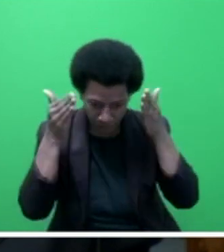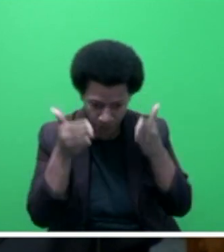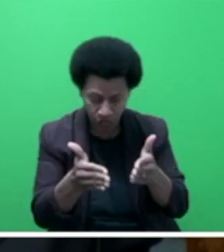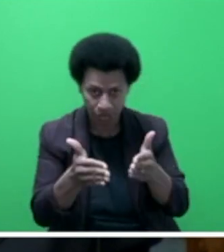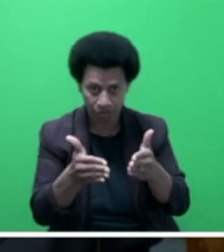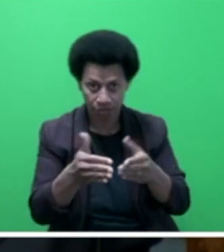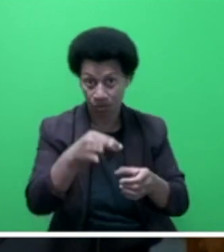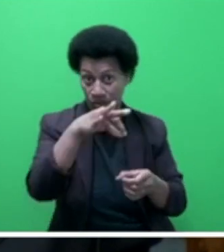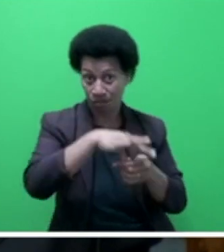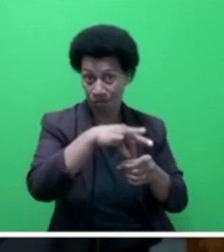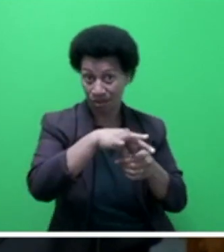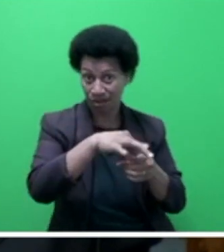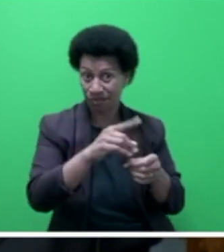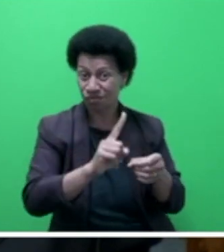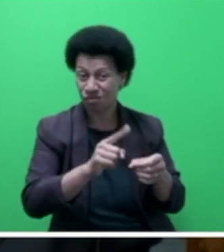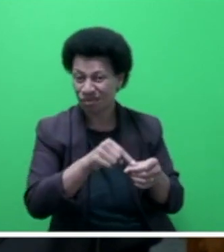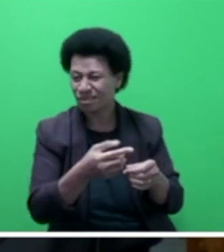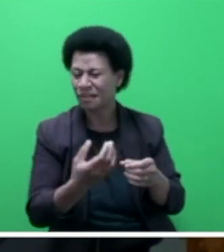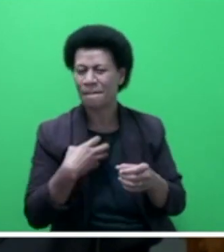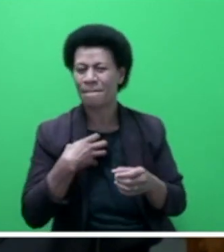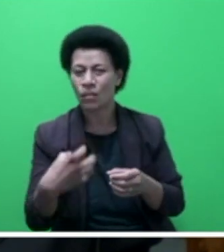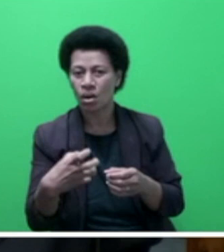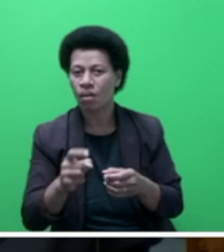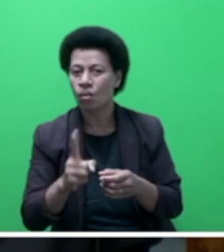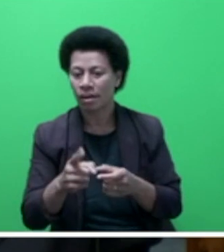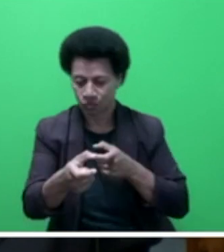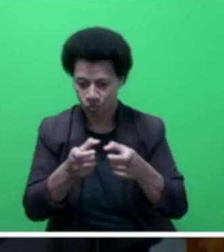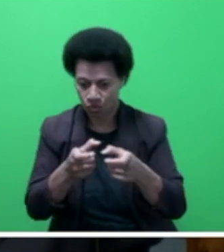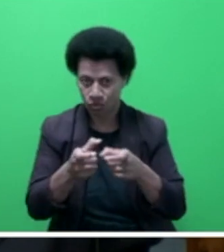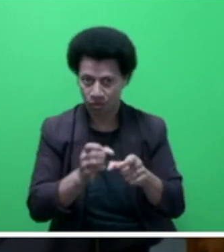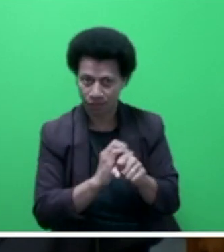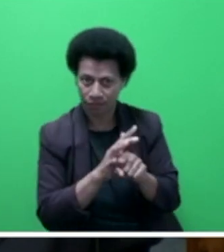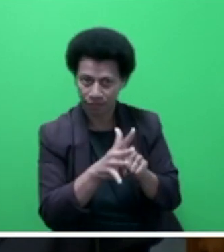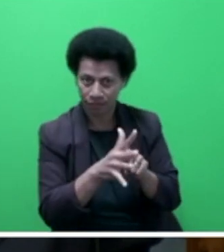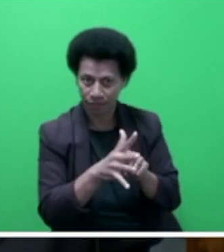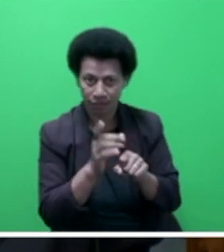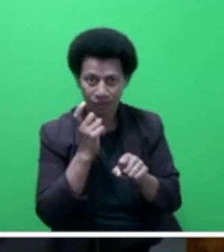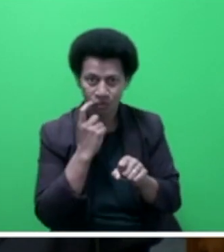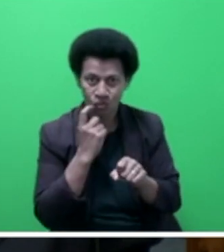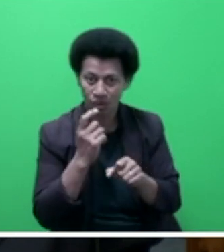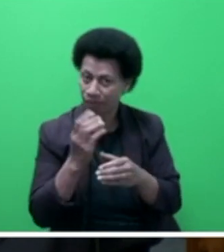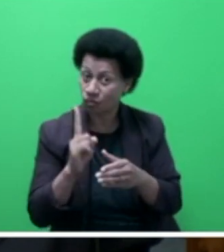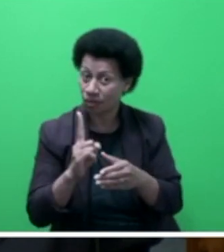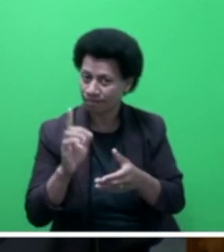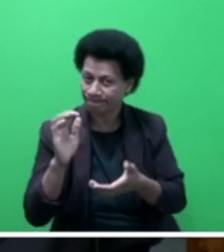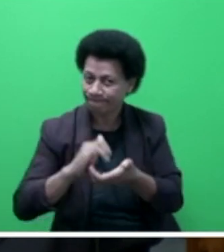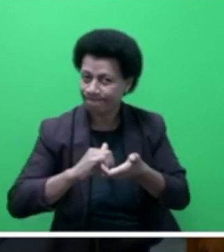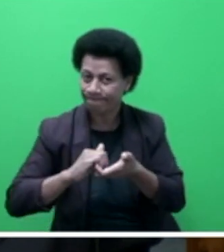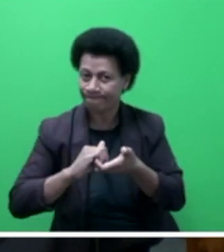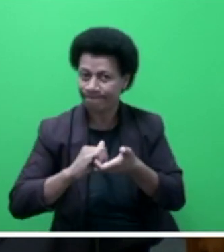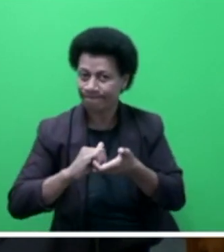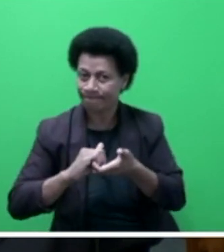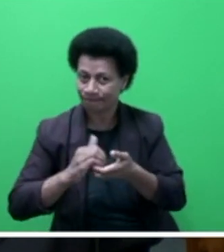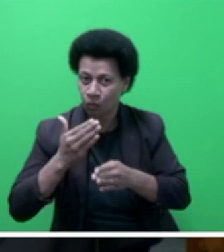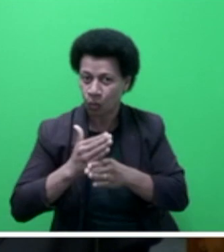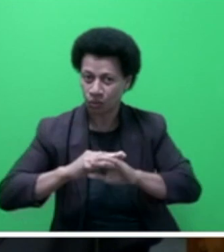hand is greater than just containment. The real work now lies in building back and building back better. I thank His